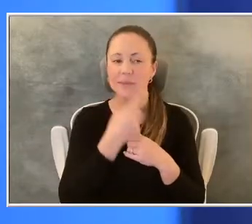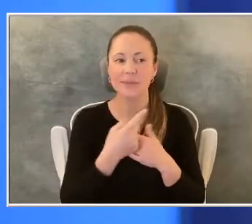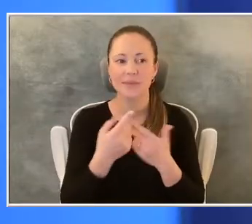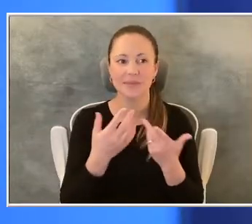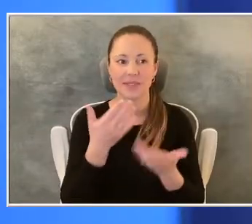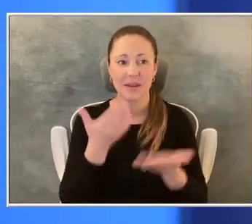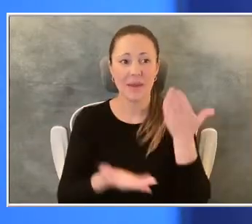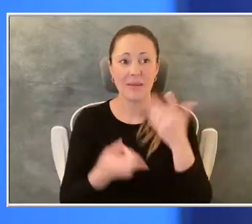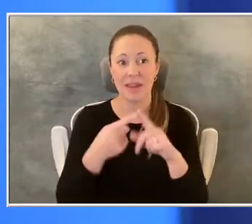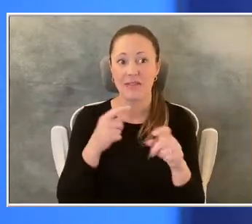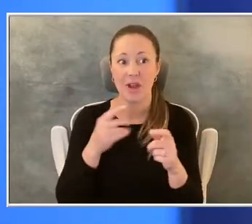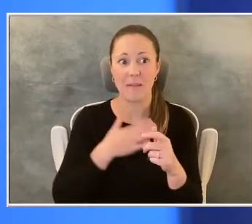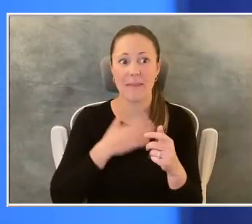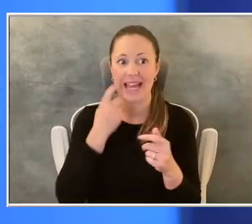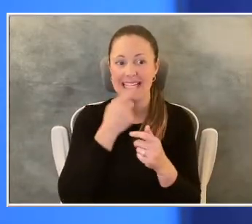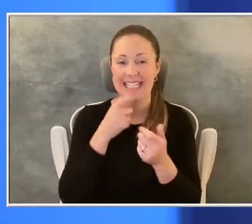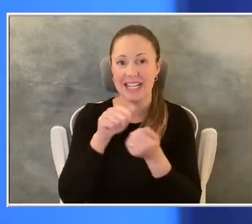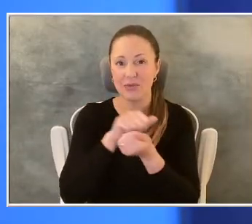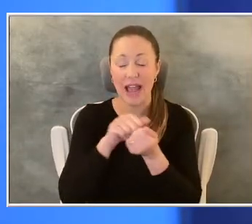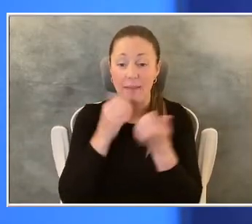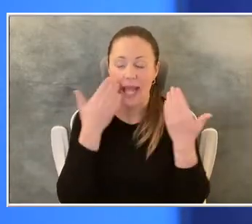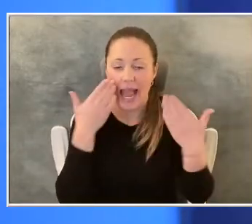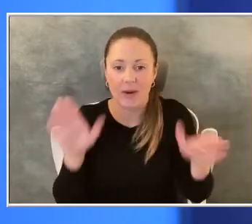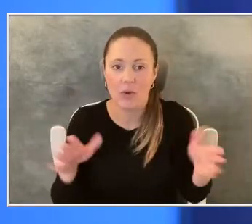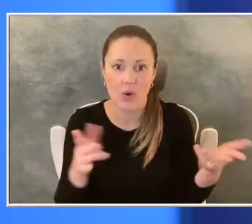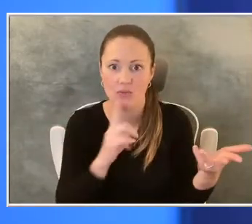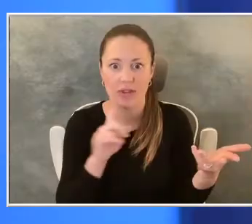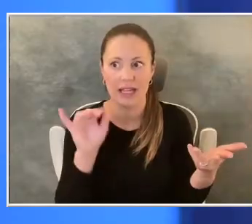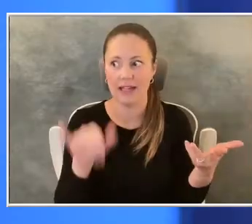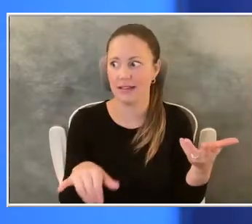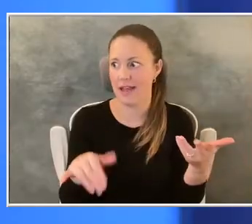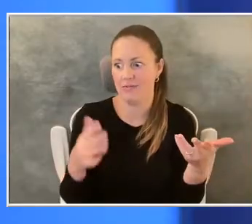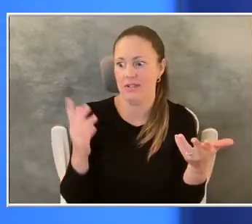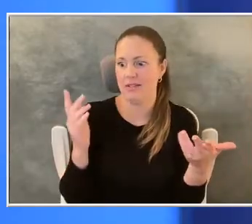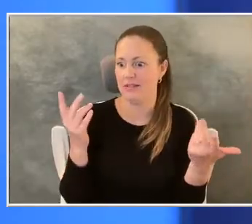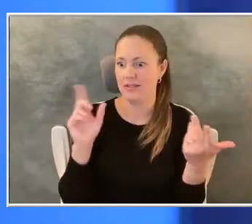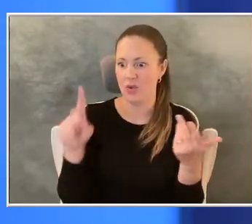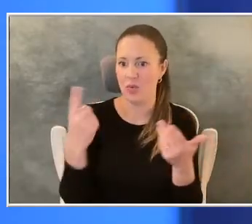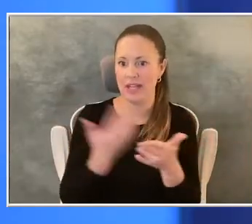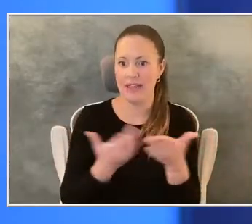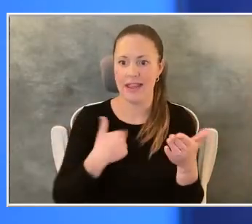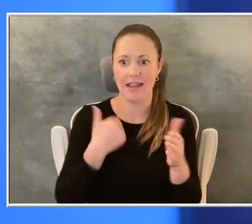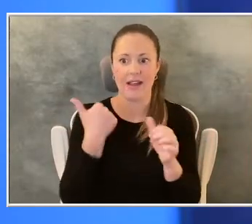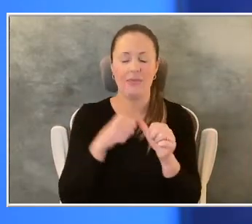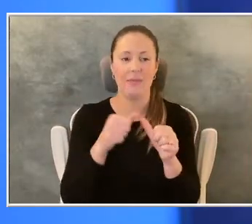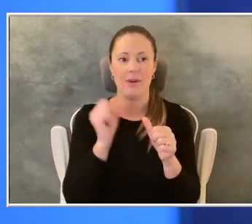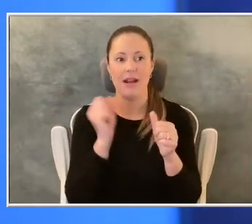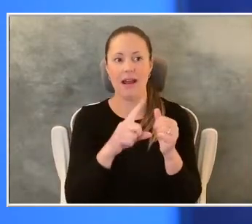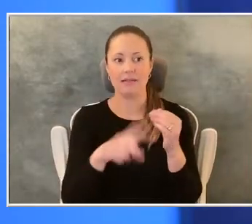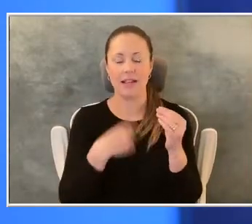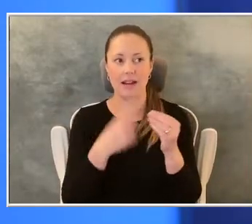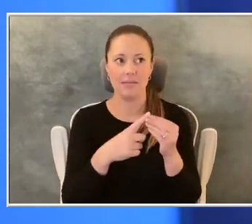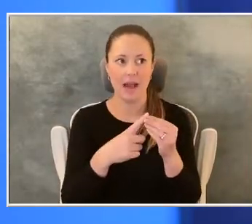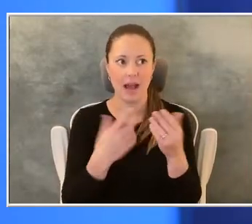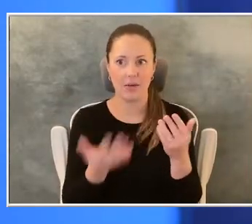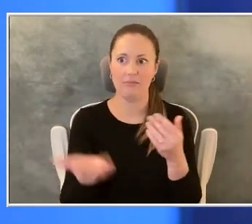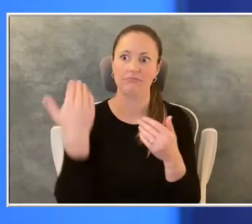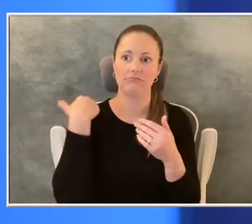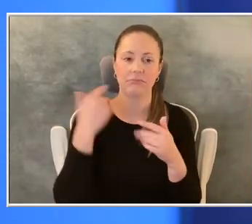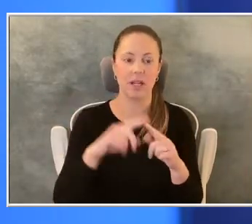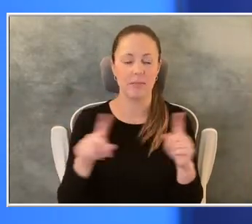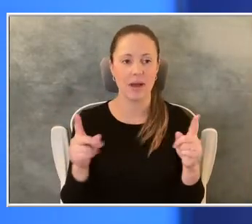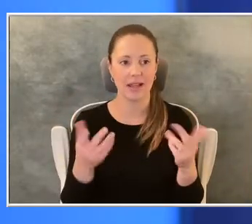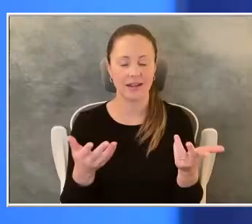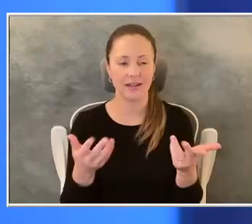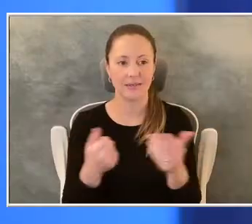teeth. I don't know. I mean, that's the only thing I think I remember asking you about that too, back when, and